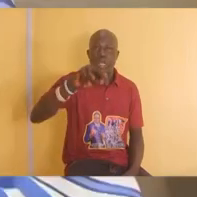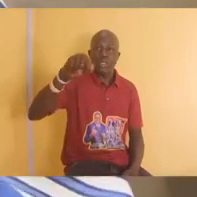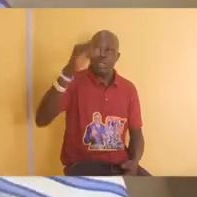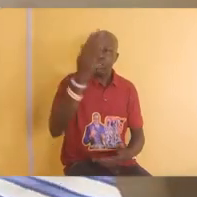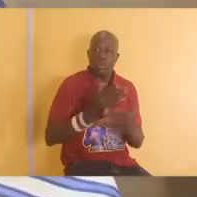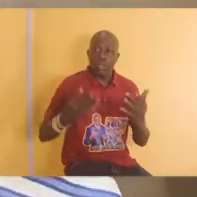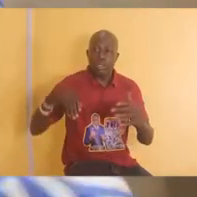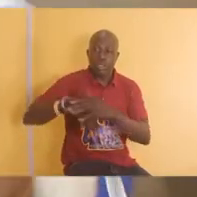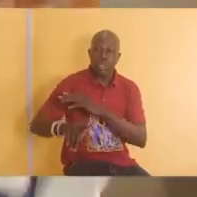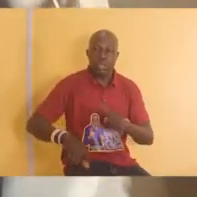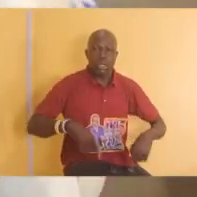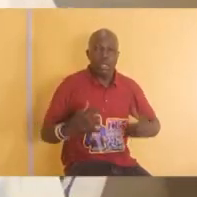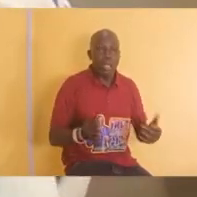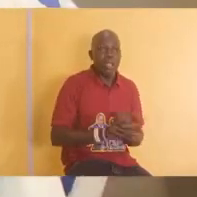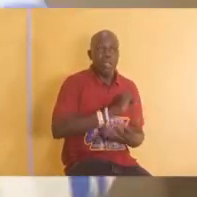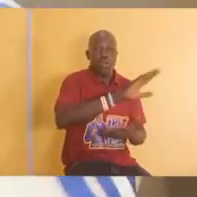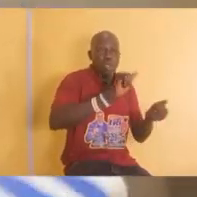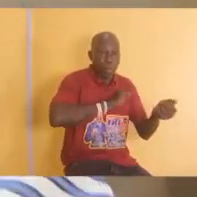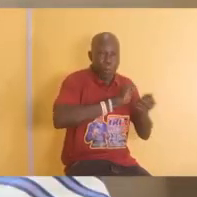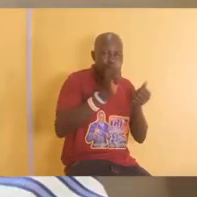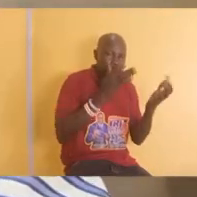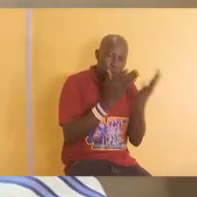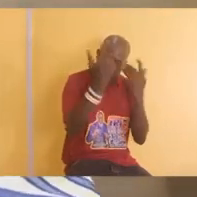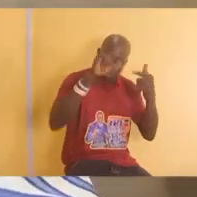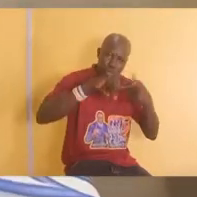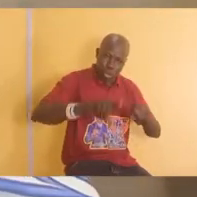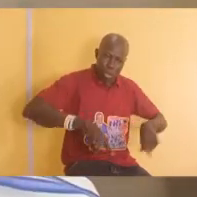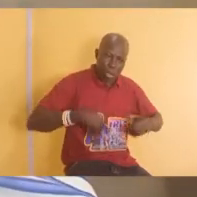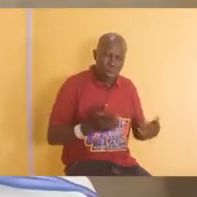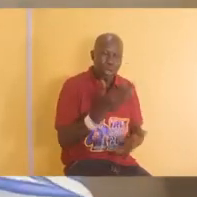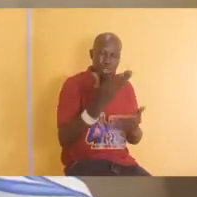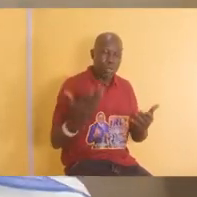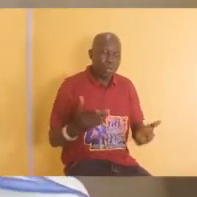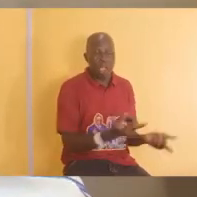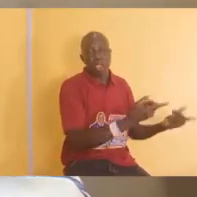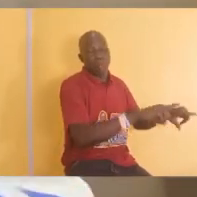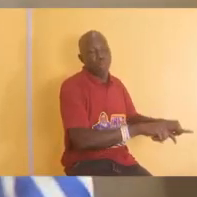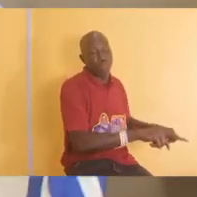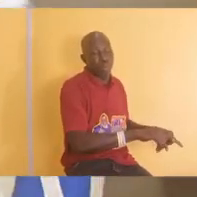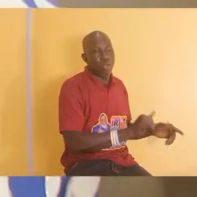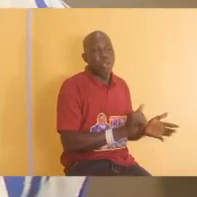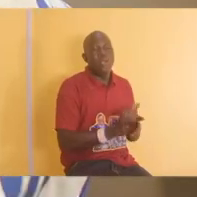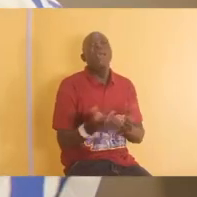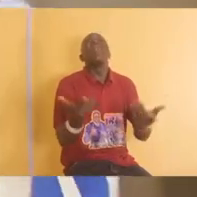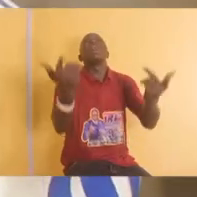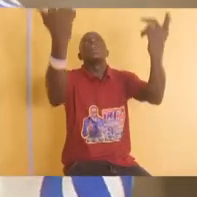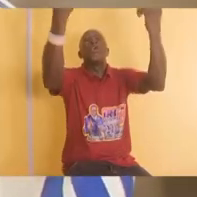you need somebody in your life. Once it comes to your life, things will happen.